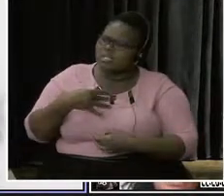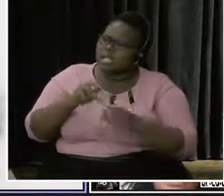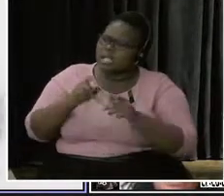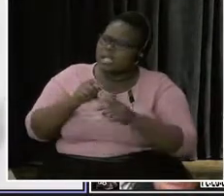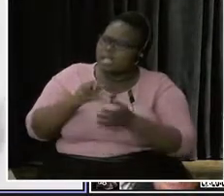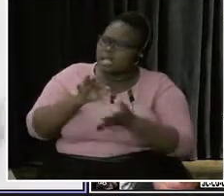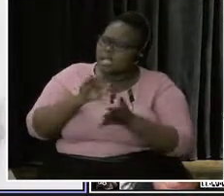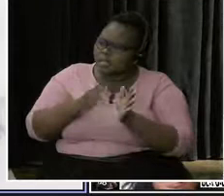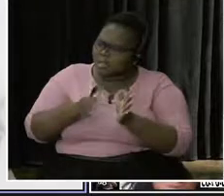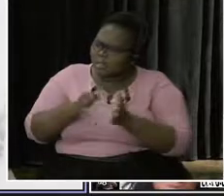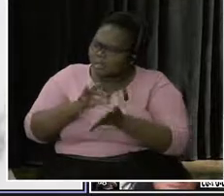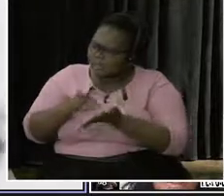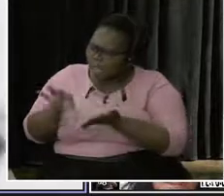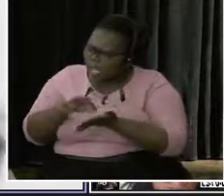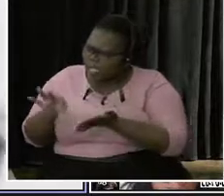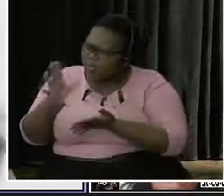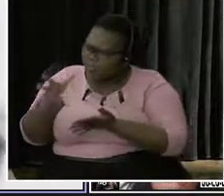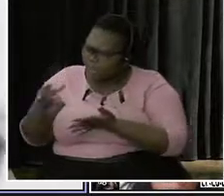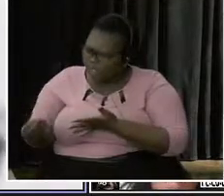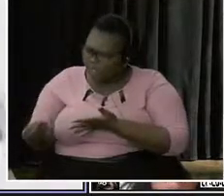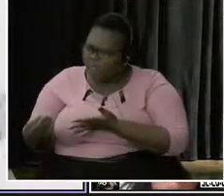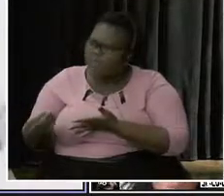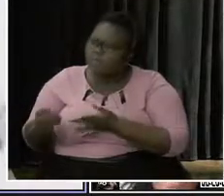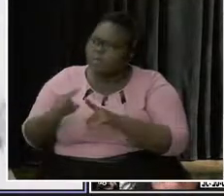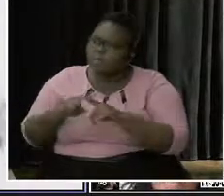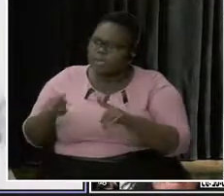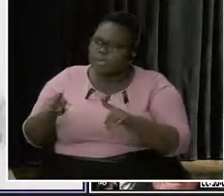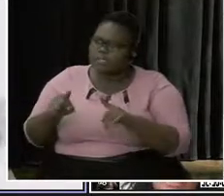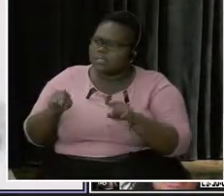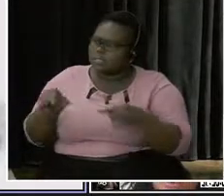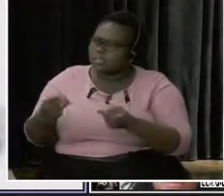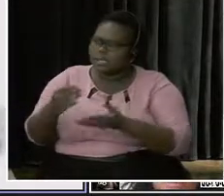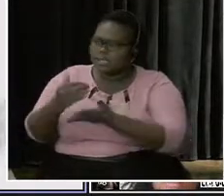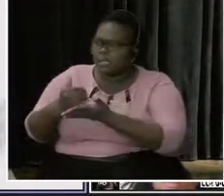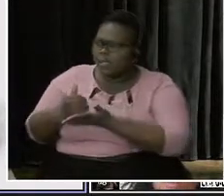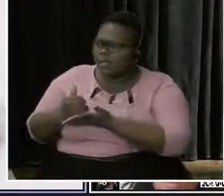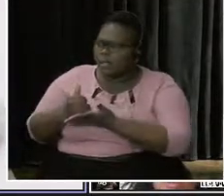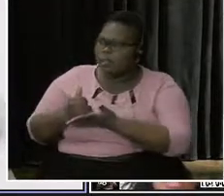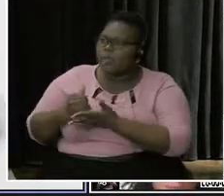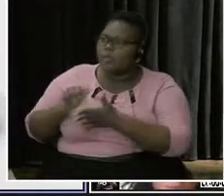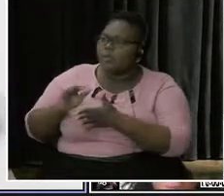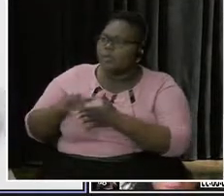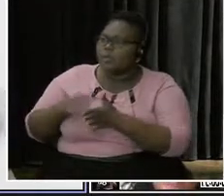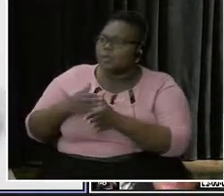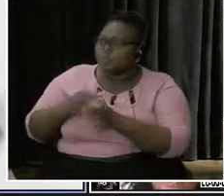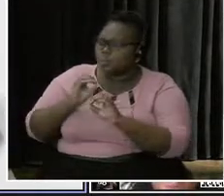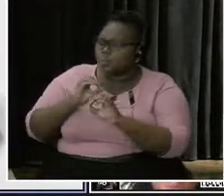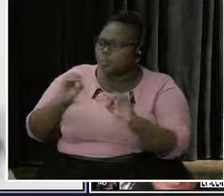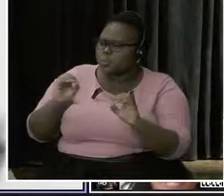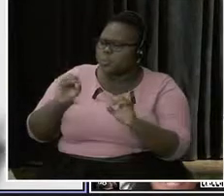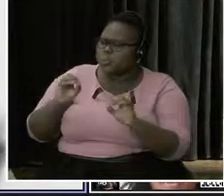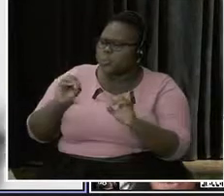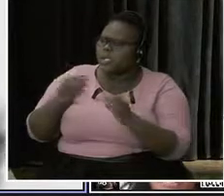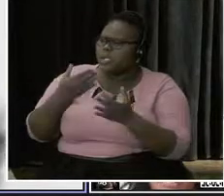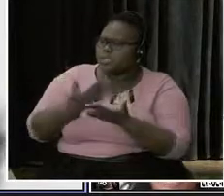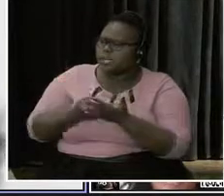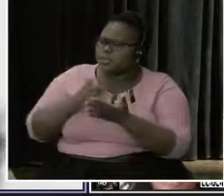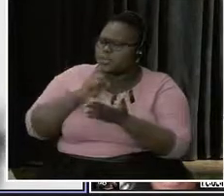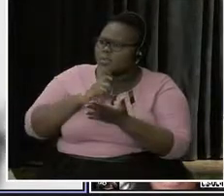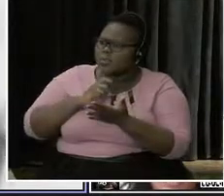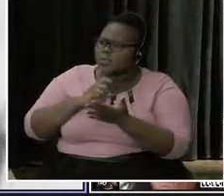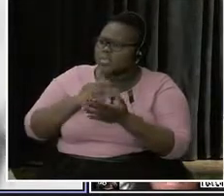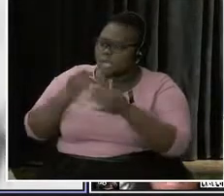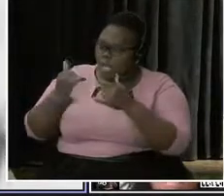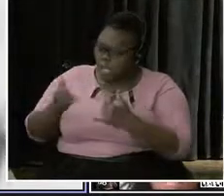of zero assistance in the current context. Nothing and no one in that report can be mobilized right now on the scale that